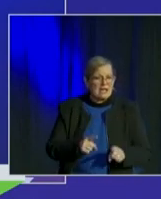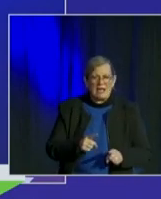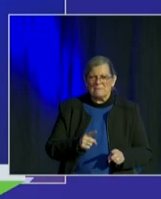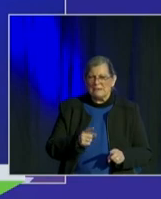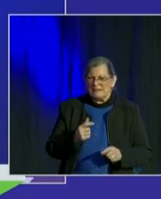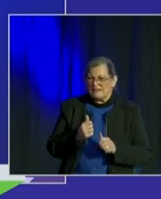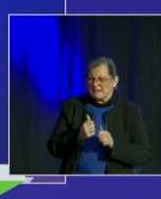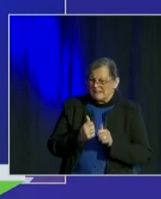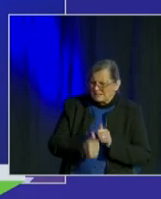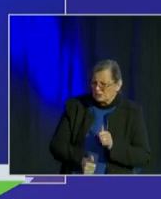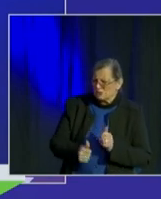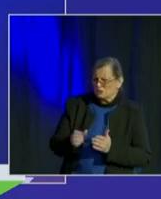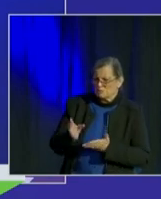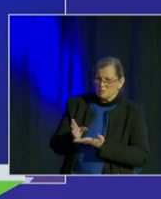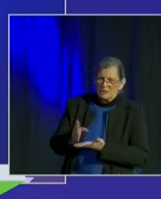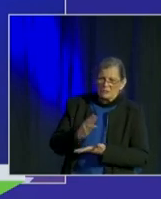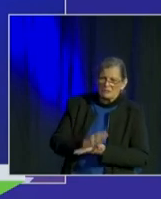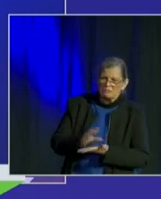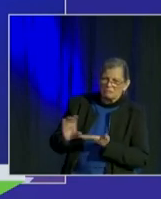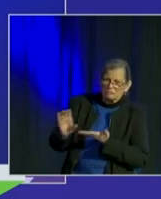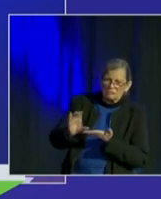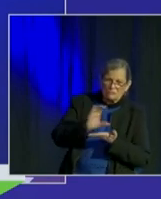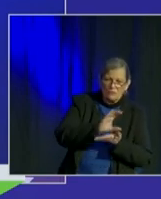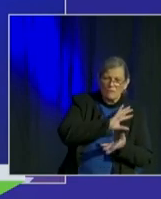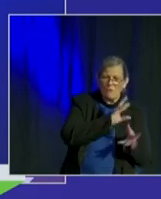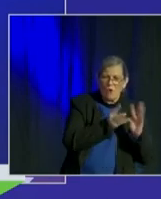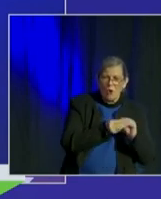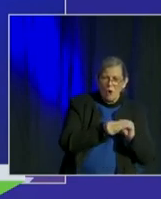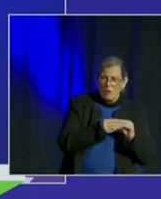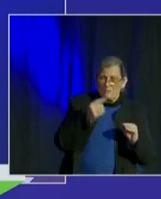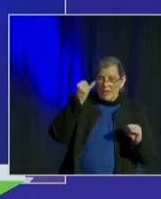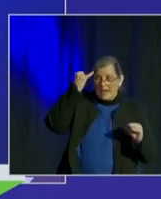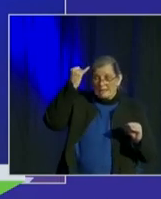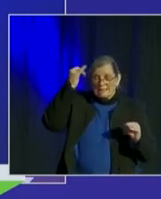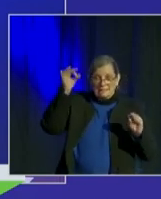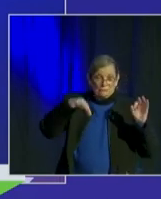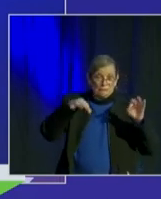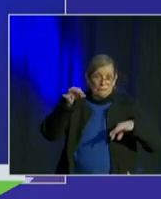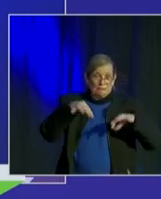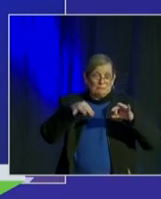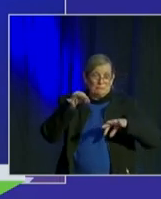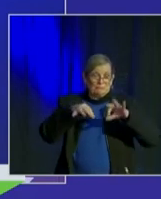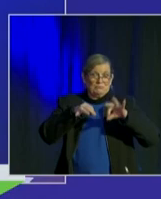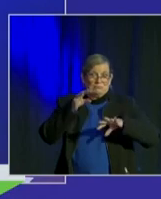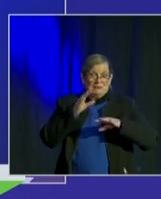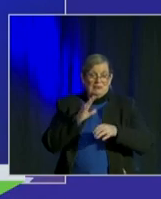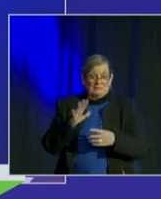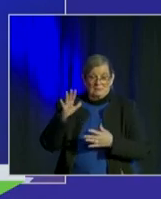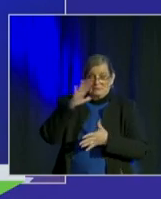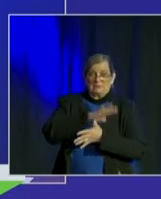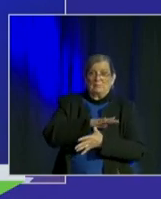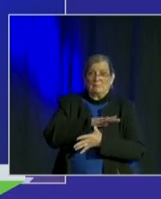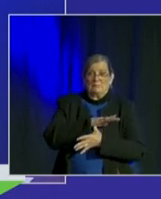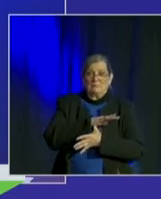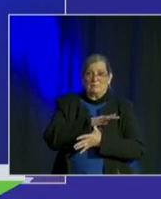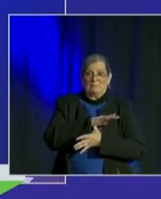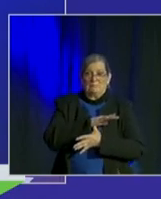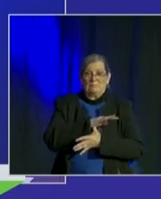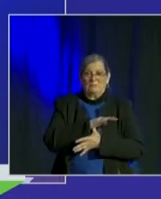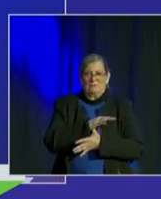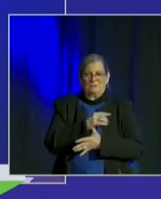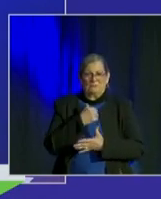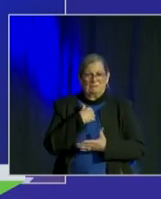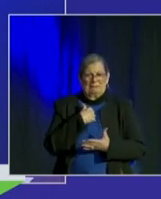budget engagement forum that an idea has percolated to the top that we may have been